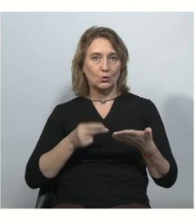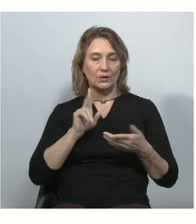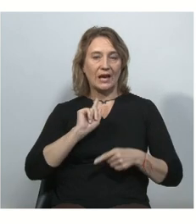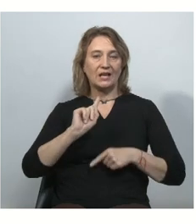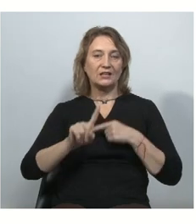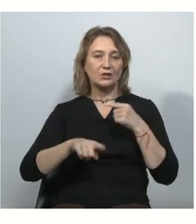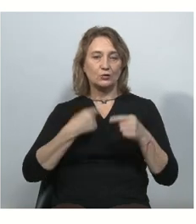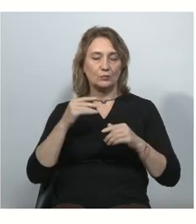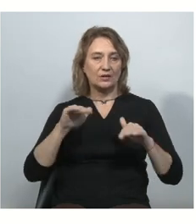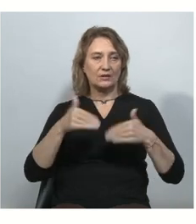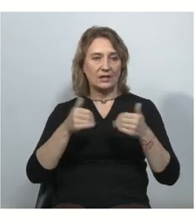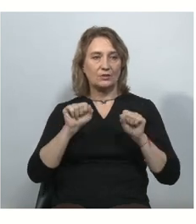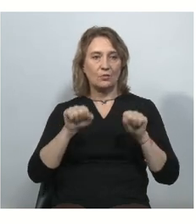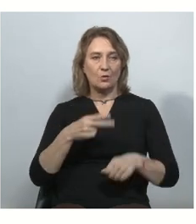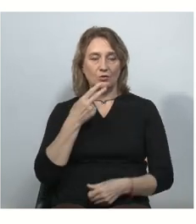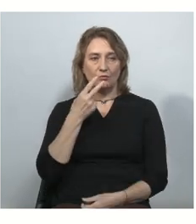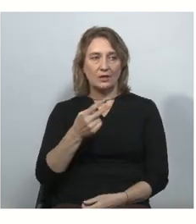First,